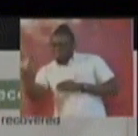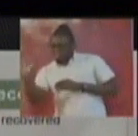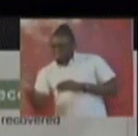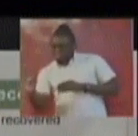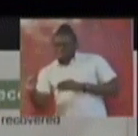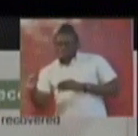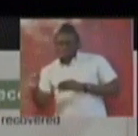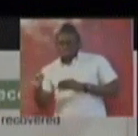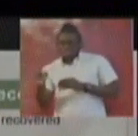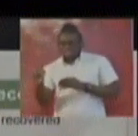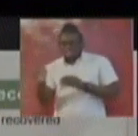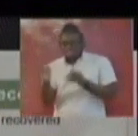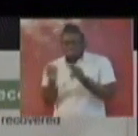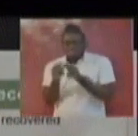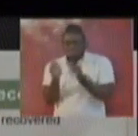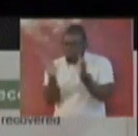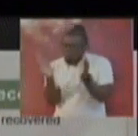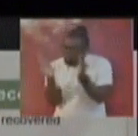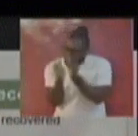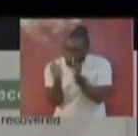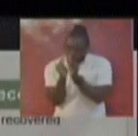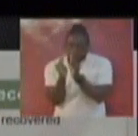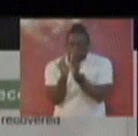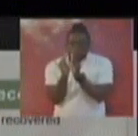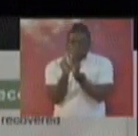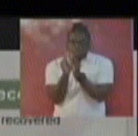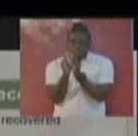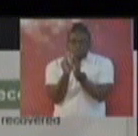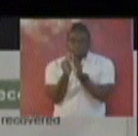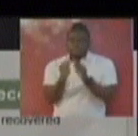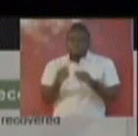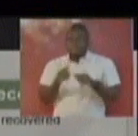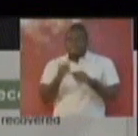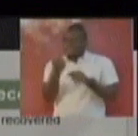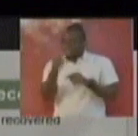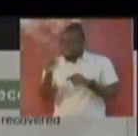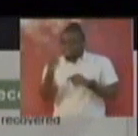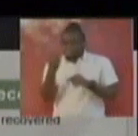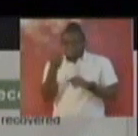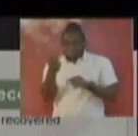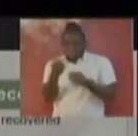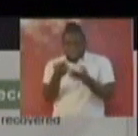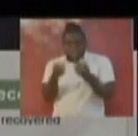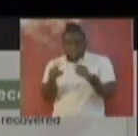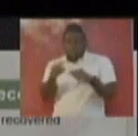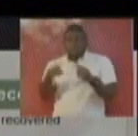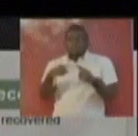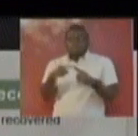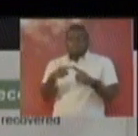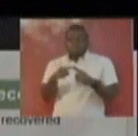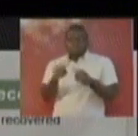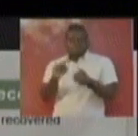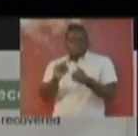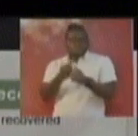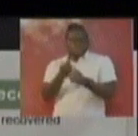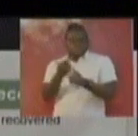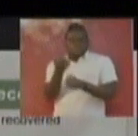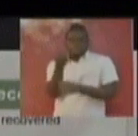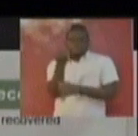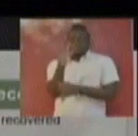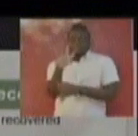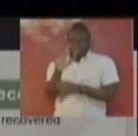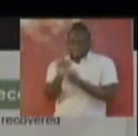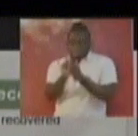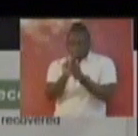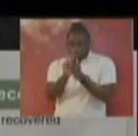anaphylaxis was seen within the first 15 minutes of immunization. So it was caught because